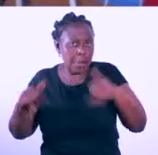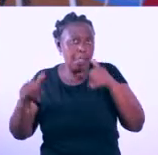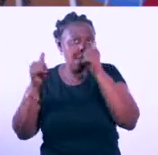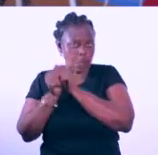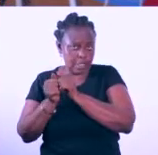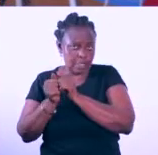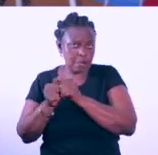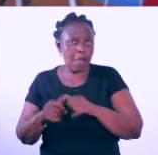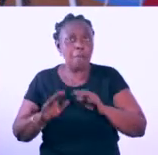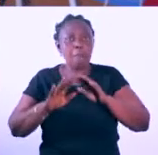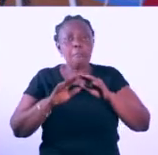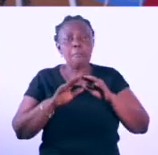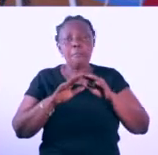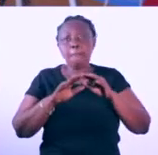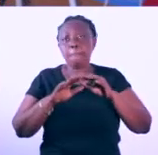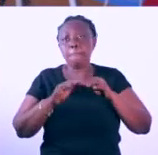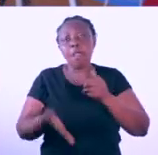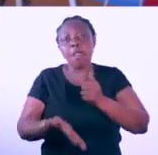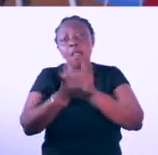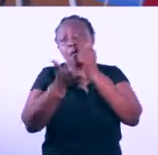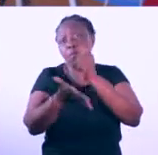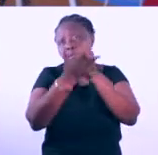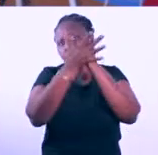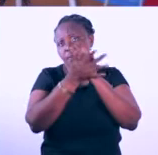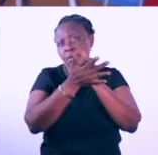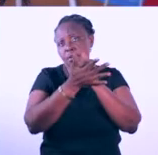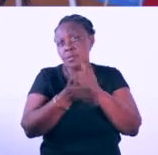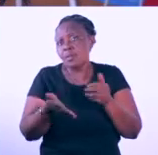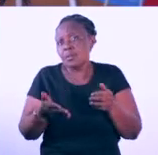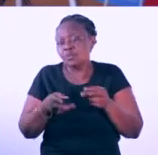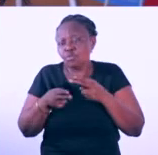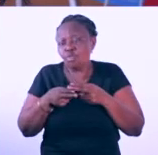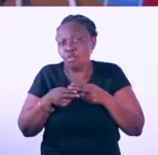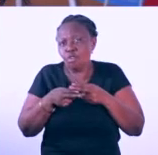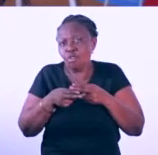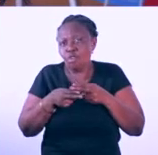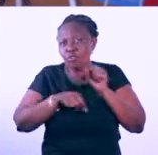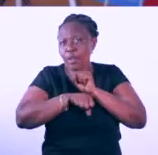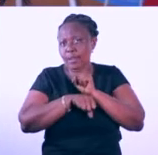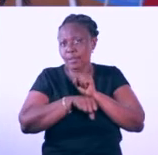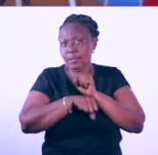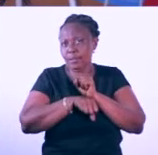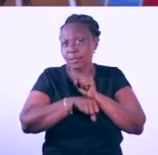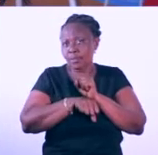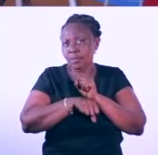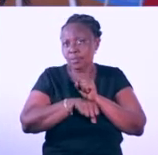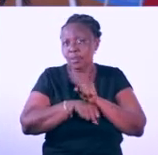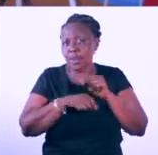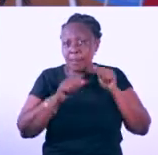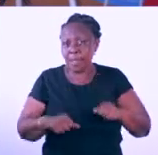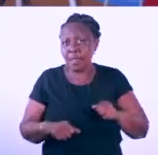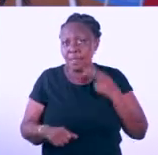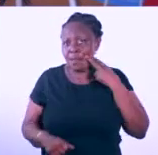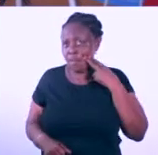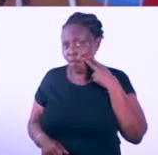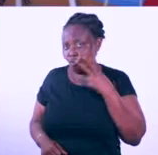I'm going to help you do a short exercise so that I'll be able to tell